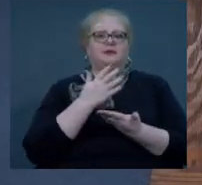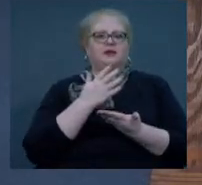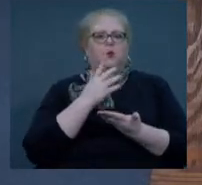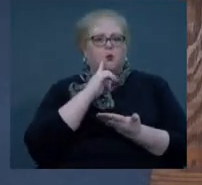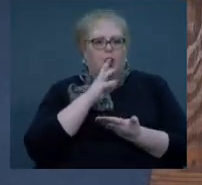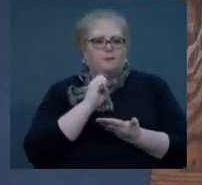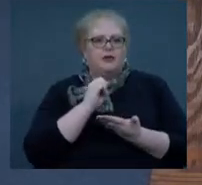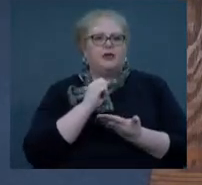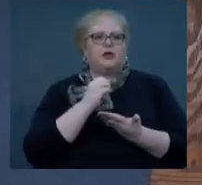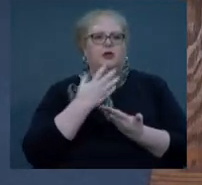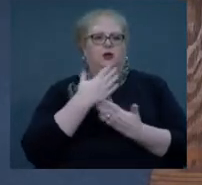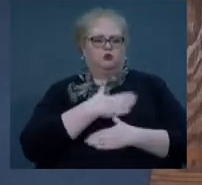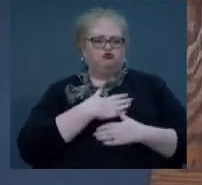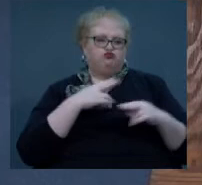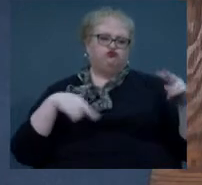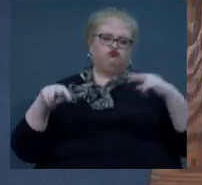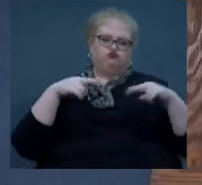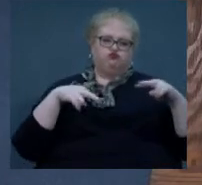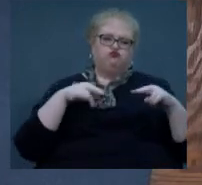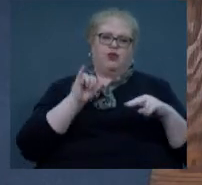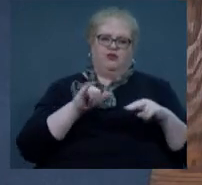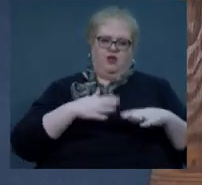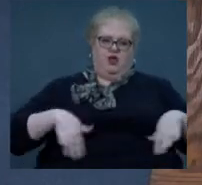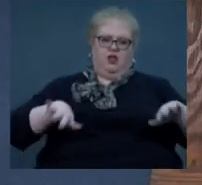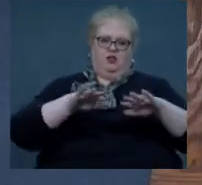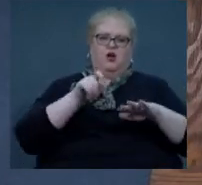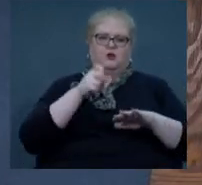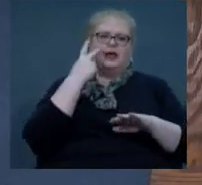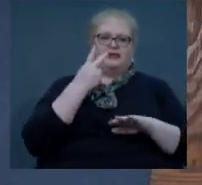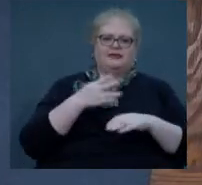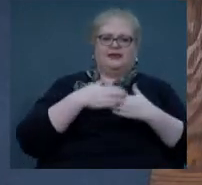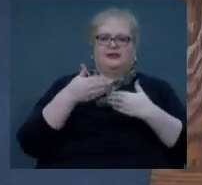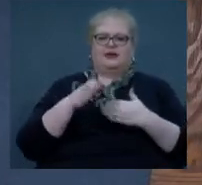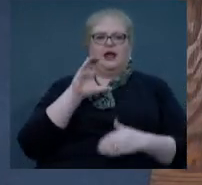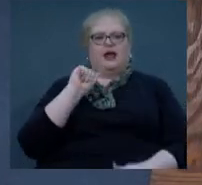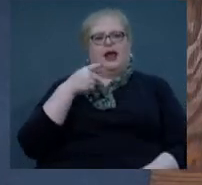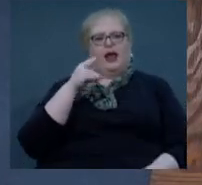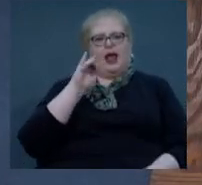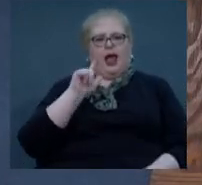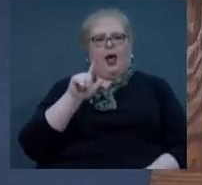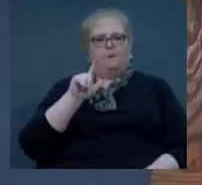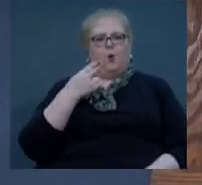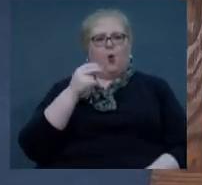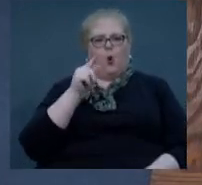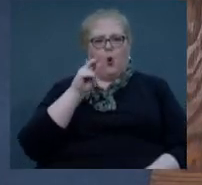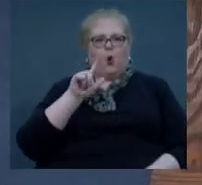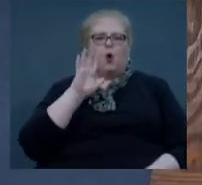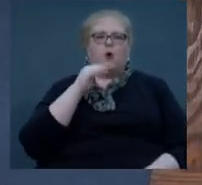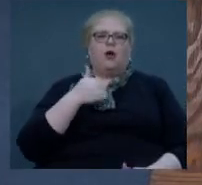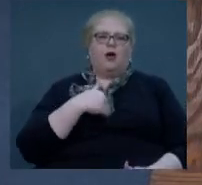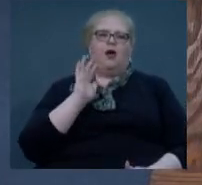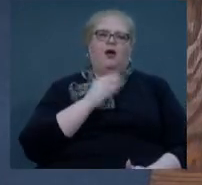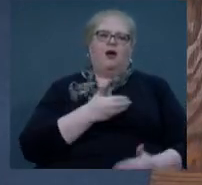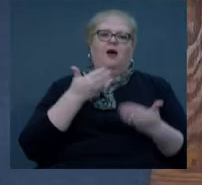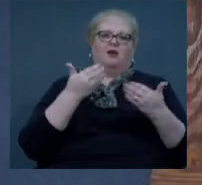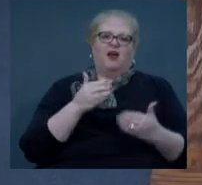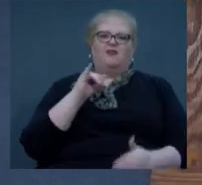see our lot next to the Capitol Hotel with the heavy landscaping, decorative iron fence, brick